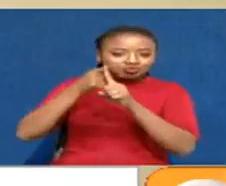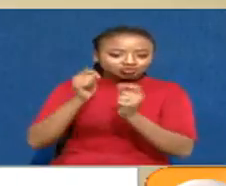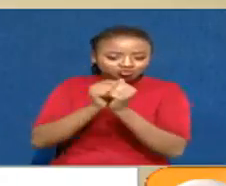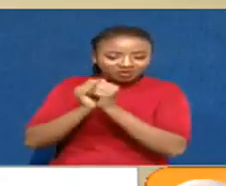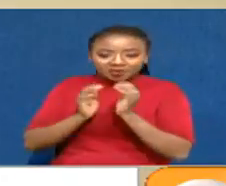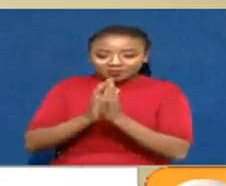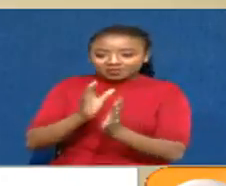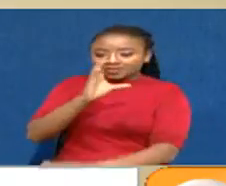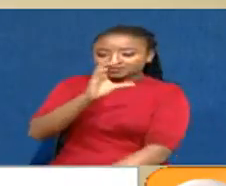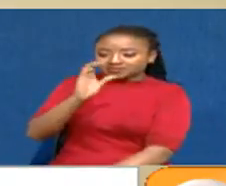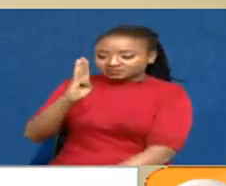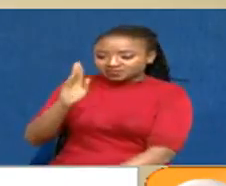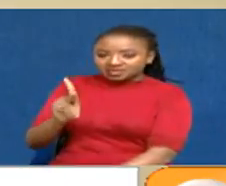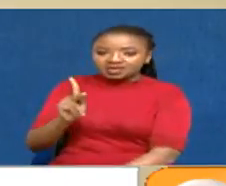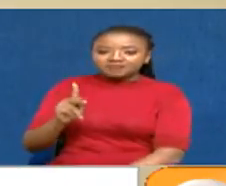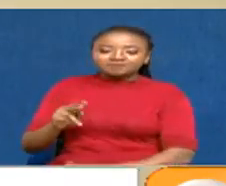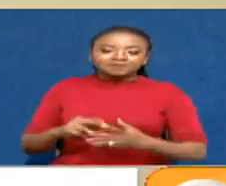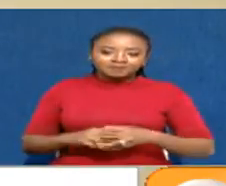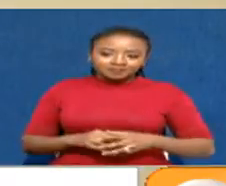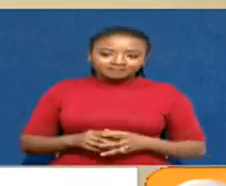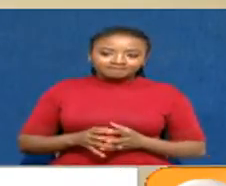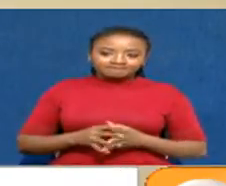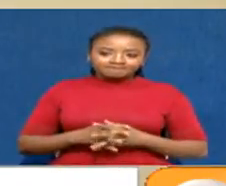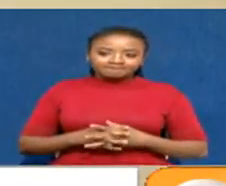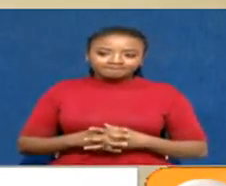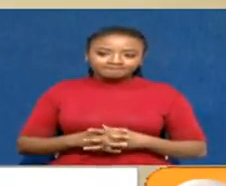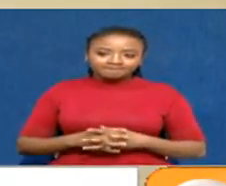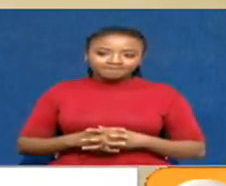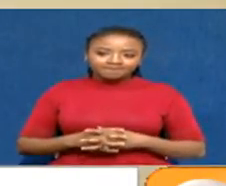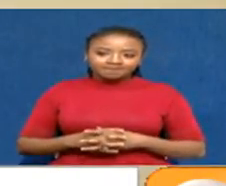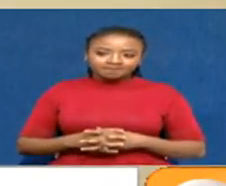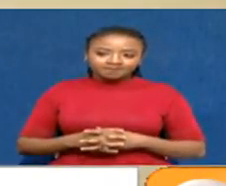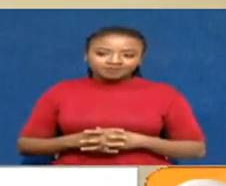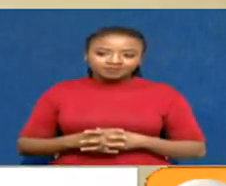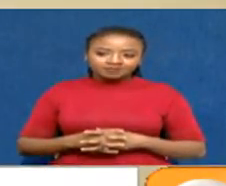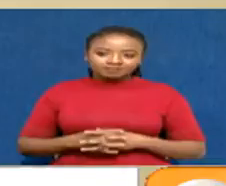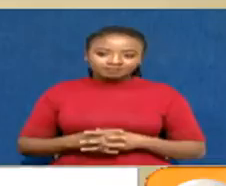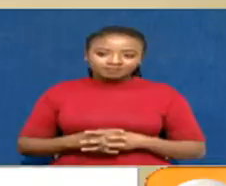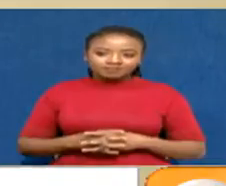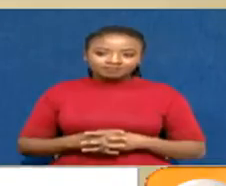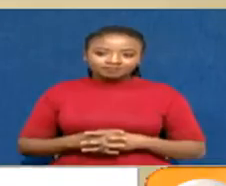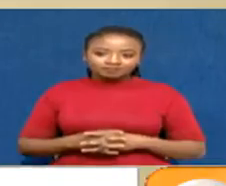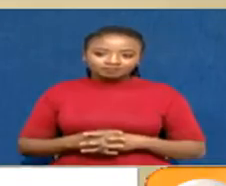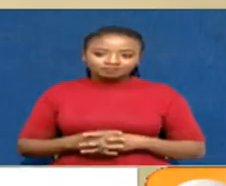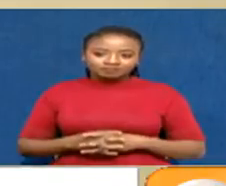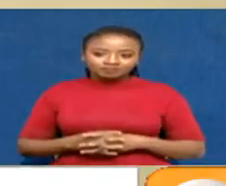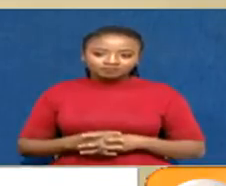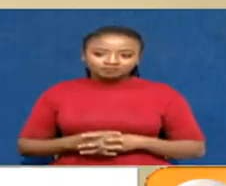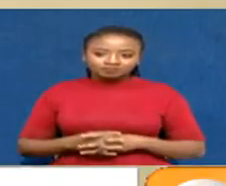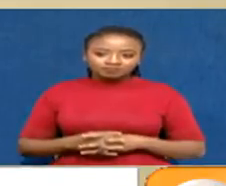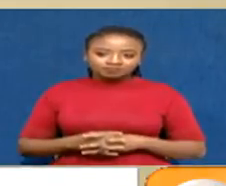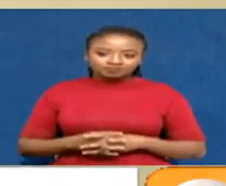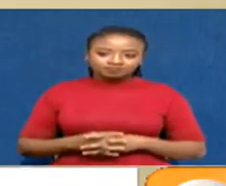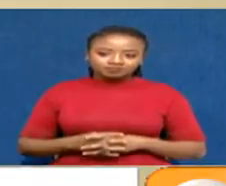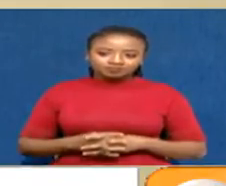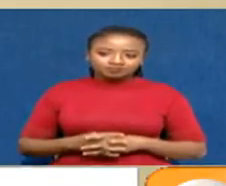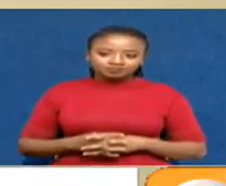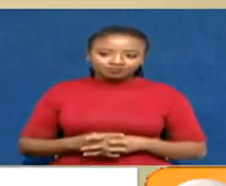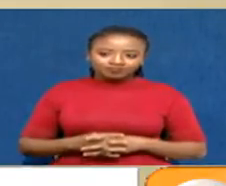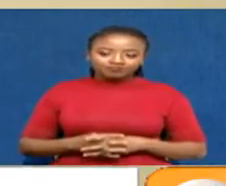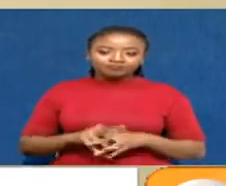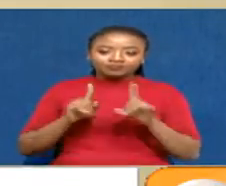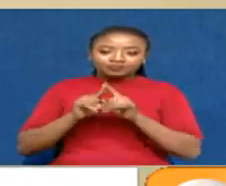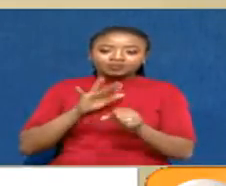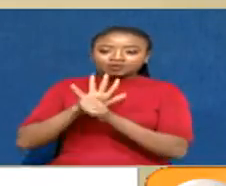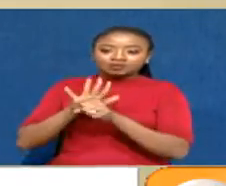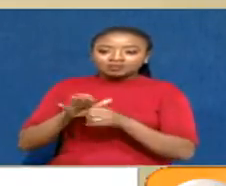Bank. We're like an outsourced party. They outsource a few of their responsibilities, not everything, it's a few. And